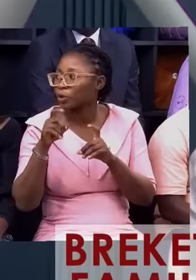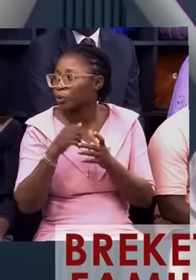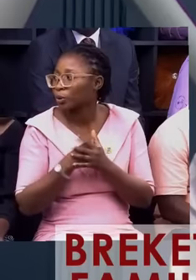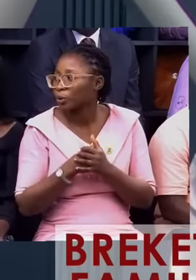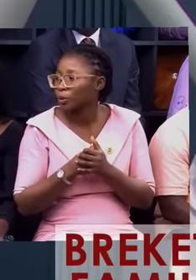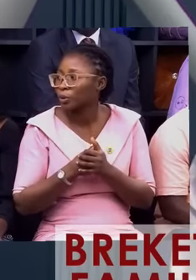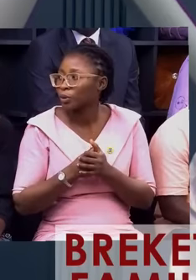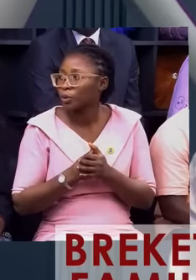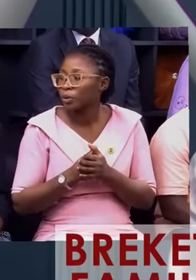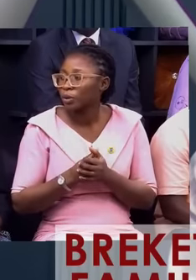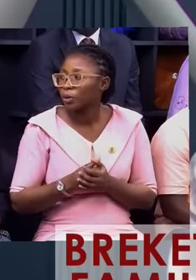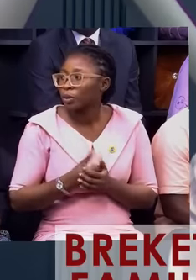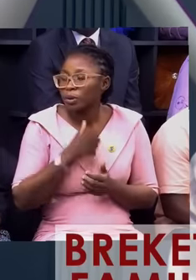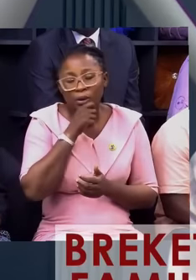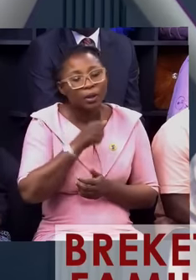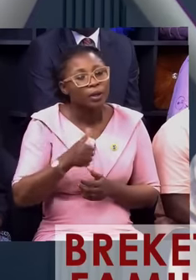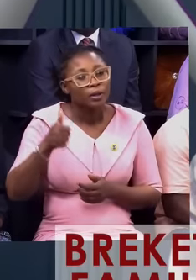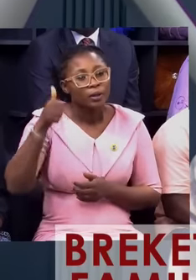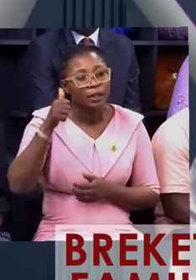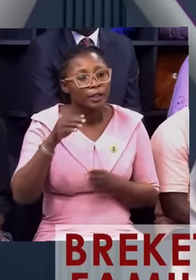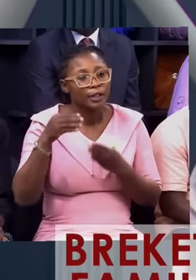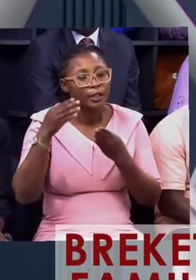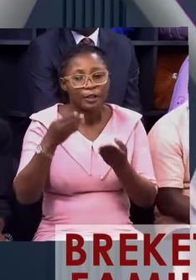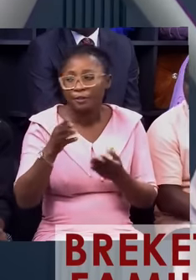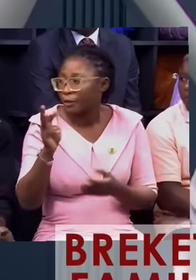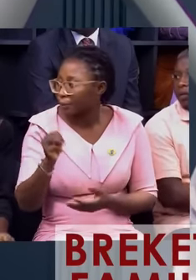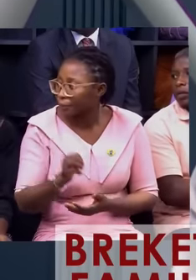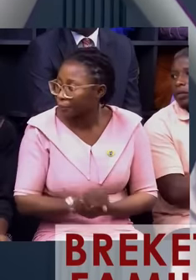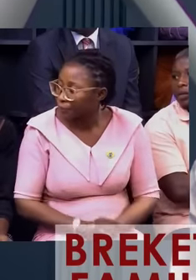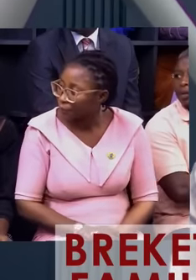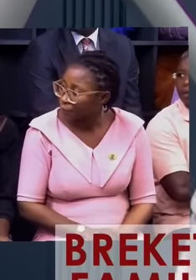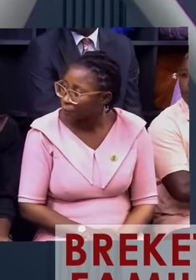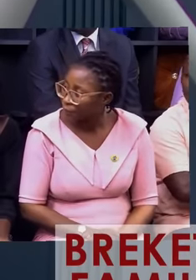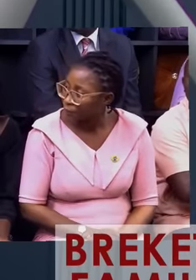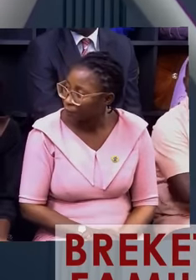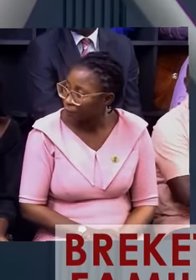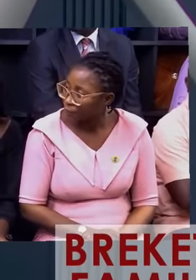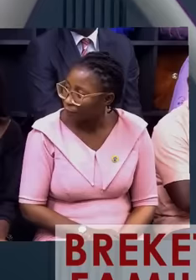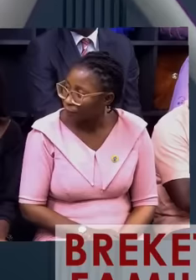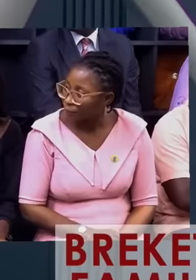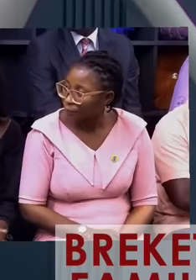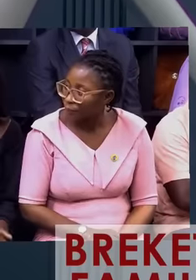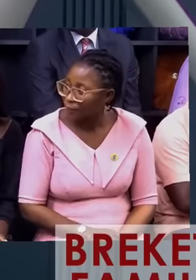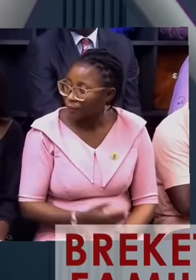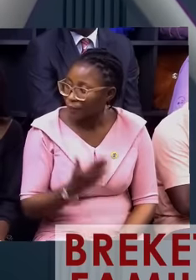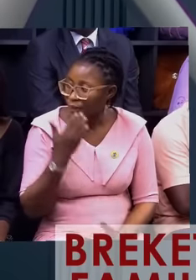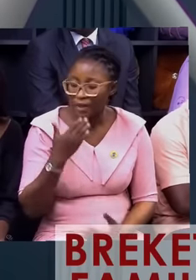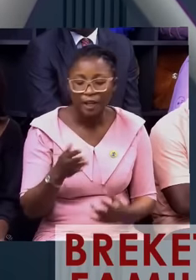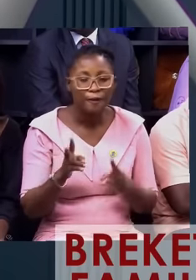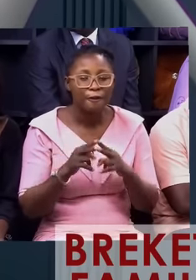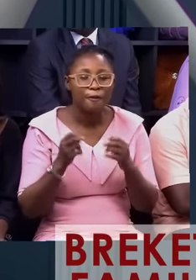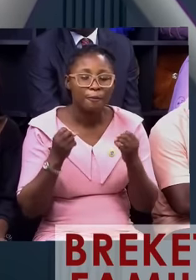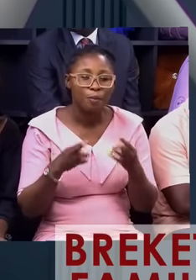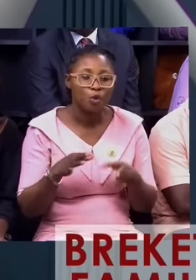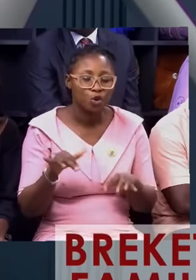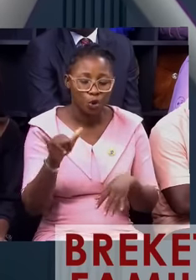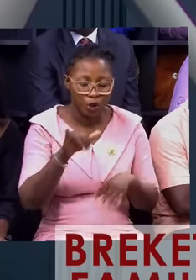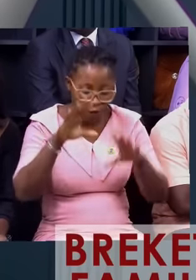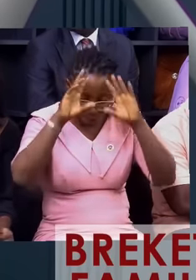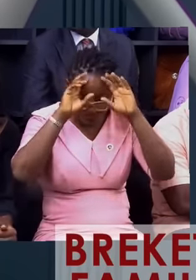questions okay make I give Elder microphone thank you very much my